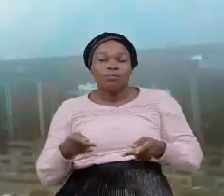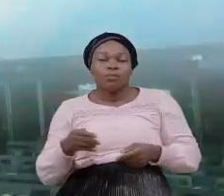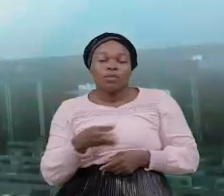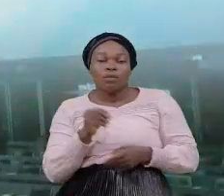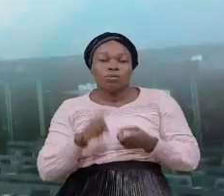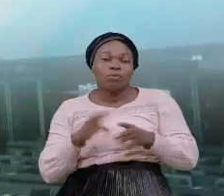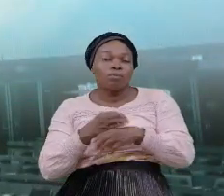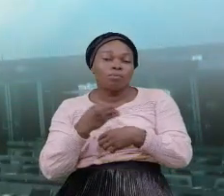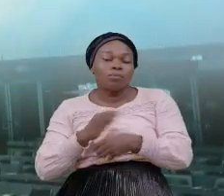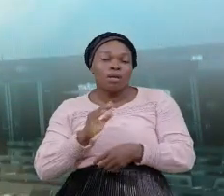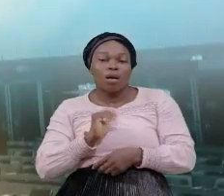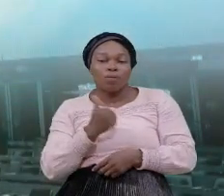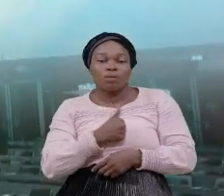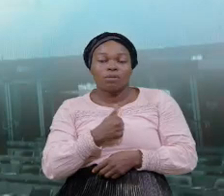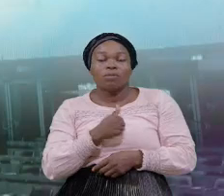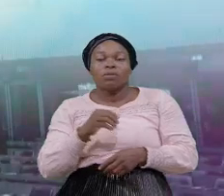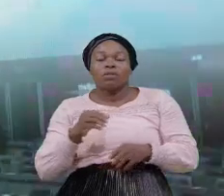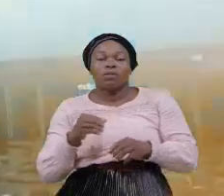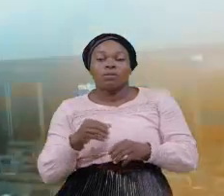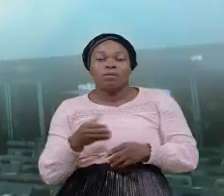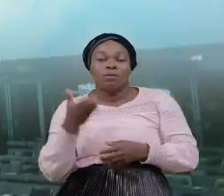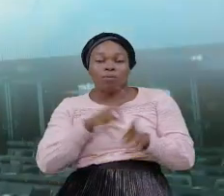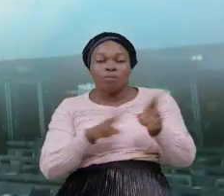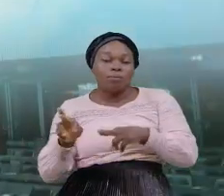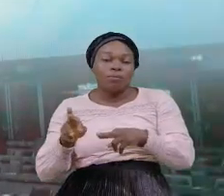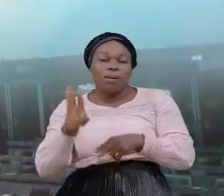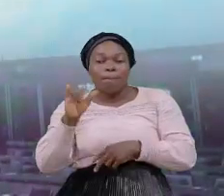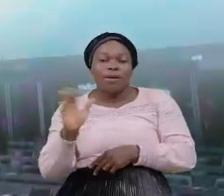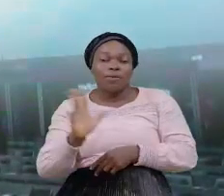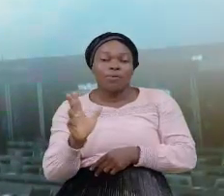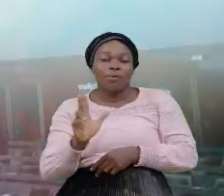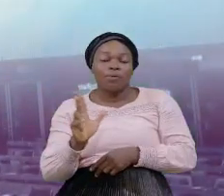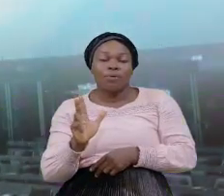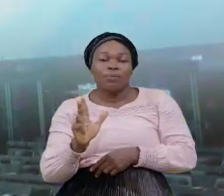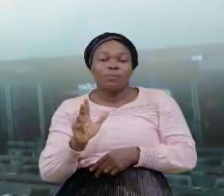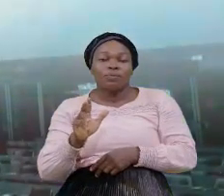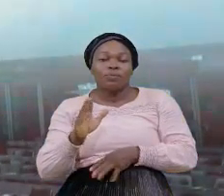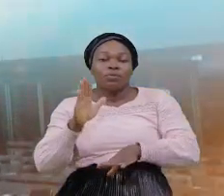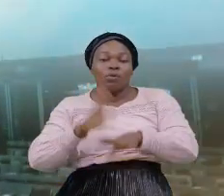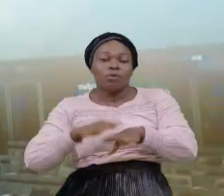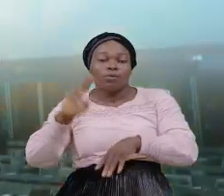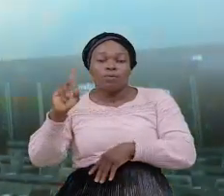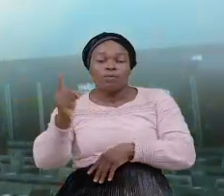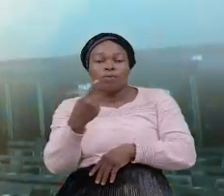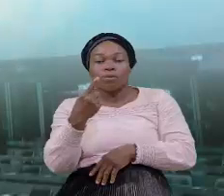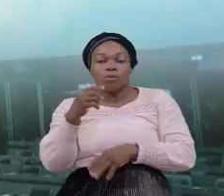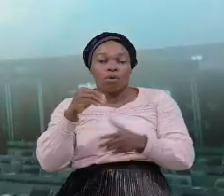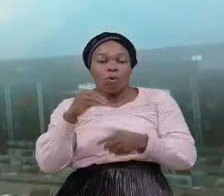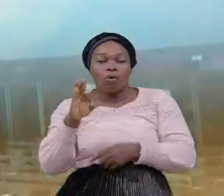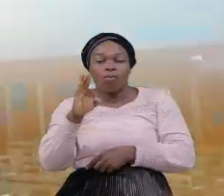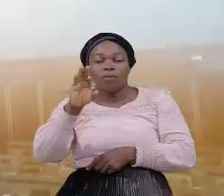available by 3 p.m. on the 1st of September